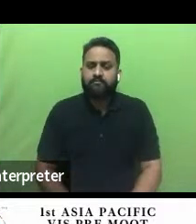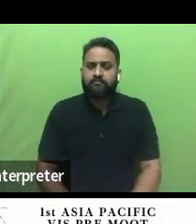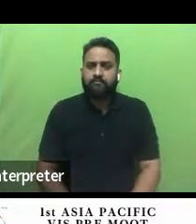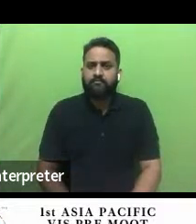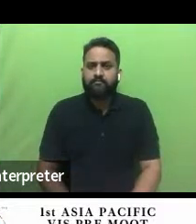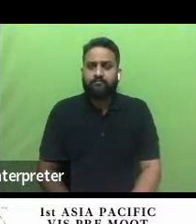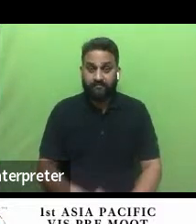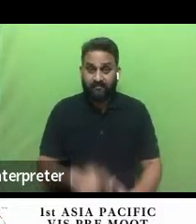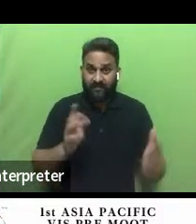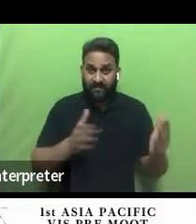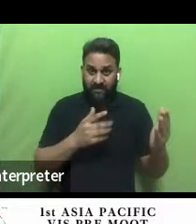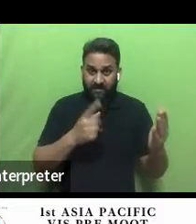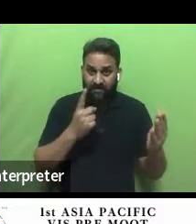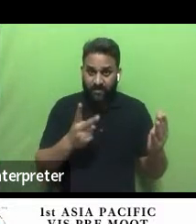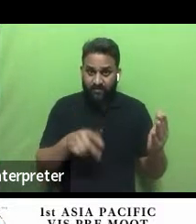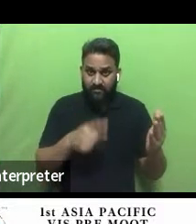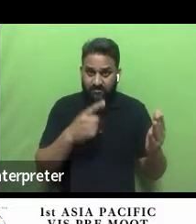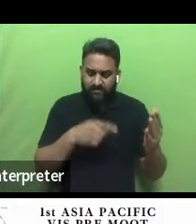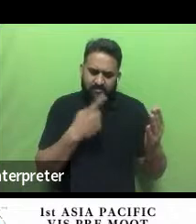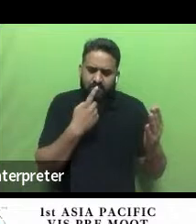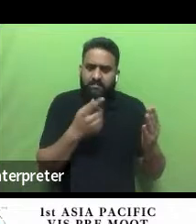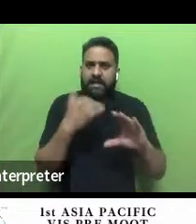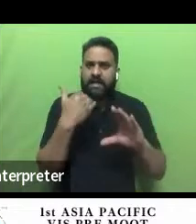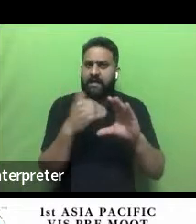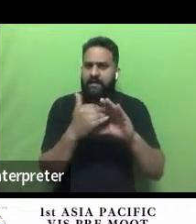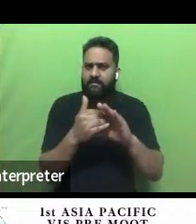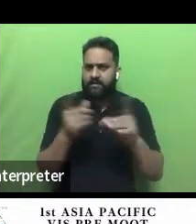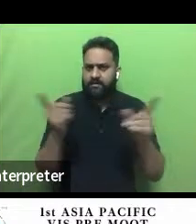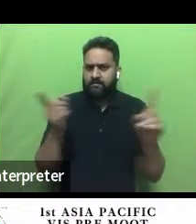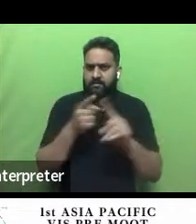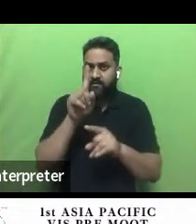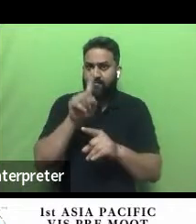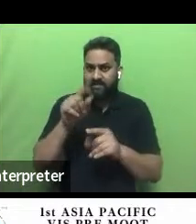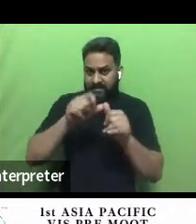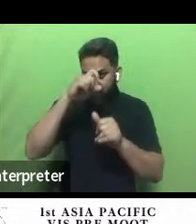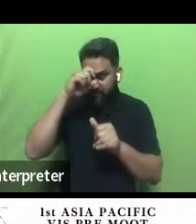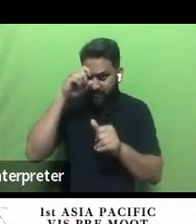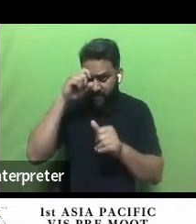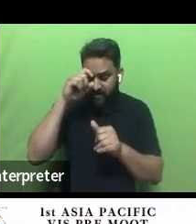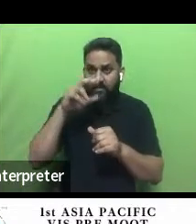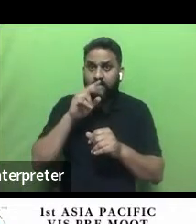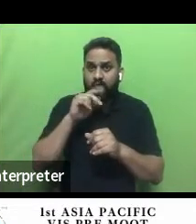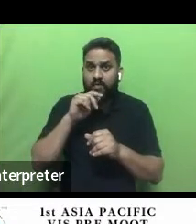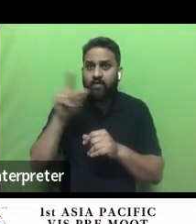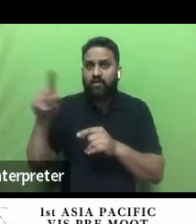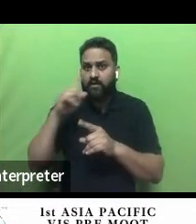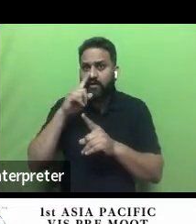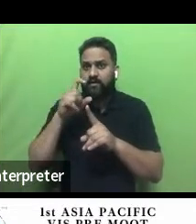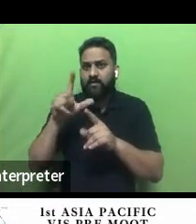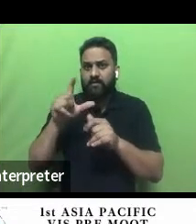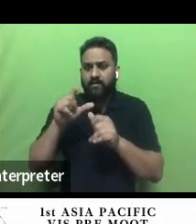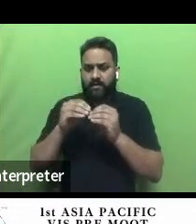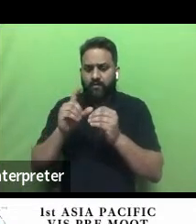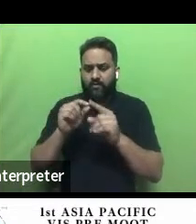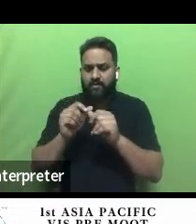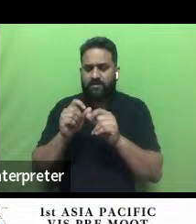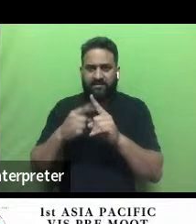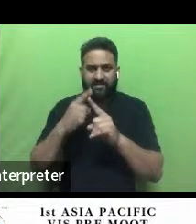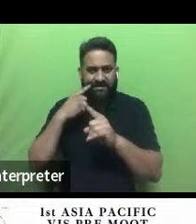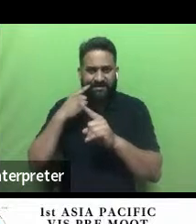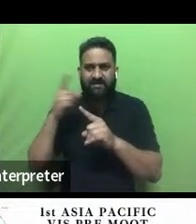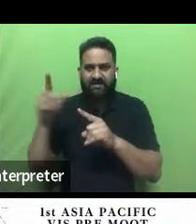Page 12 of the record contains the email of 1st April, which was sent by Ms. Claire Bhupati to the claimant. If